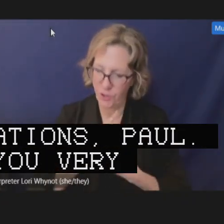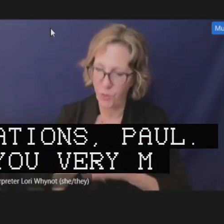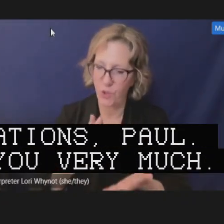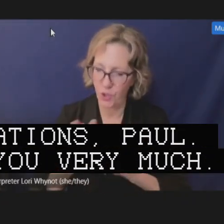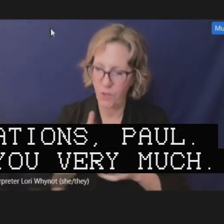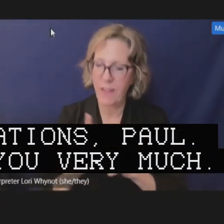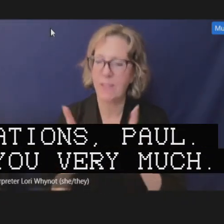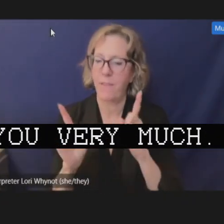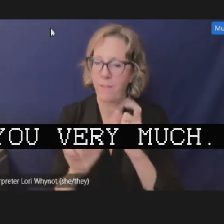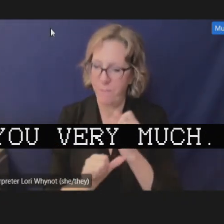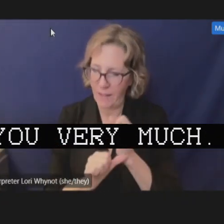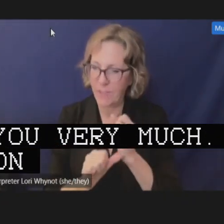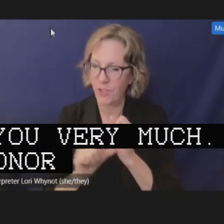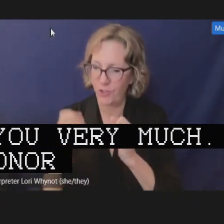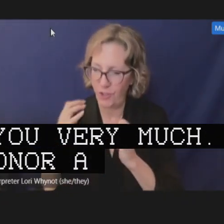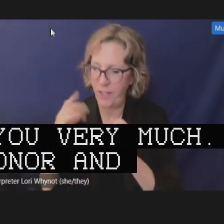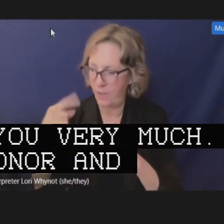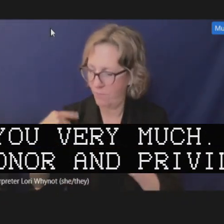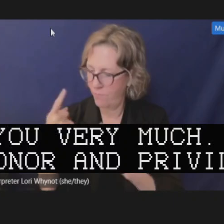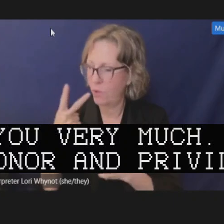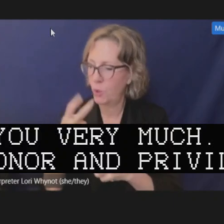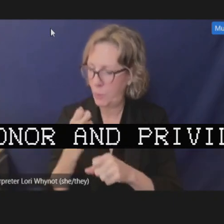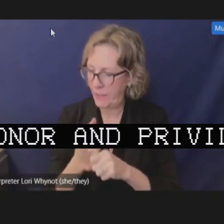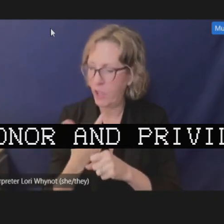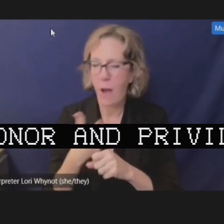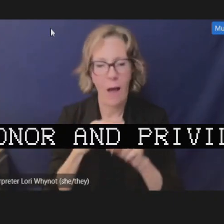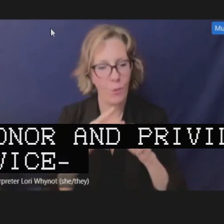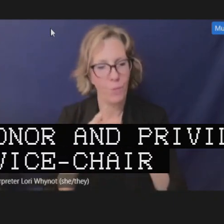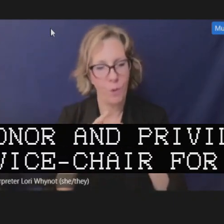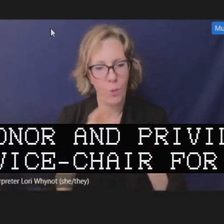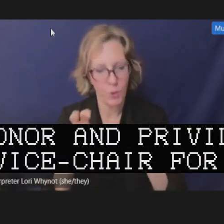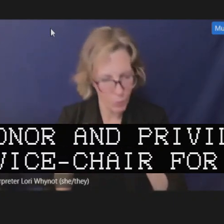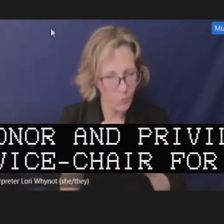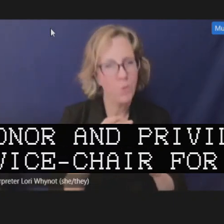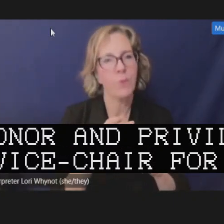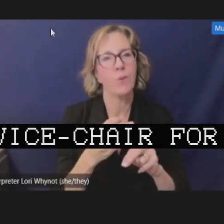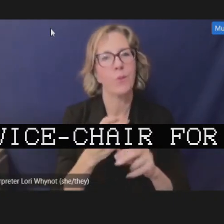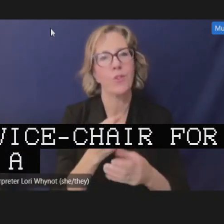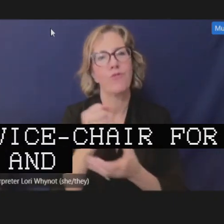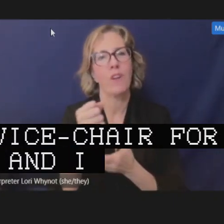and I look forward to the treasurer's role. Thank you.